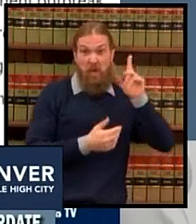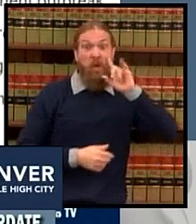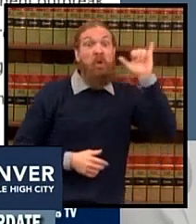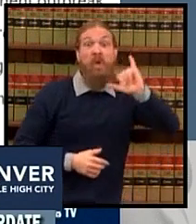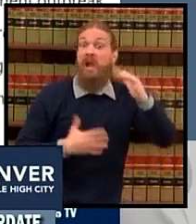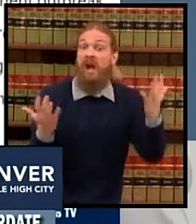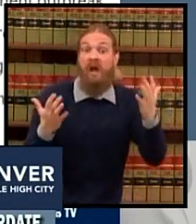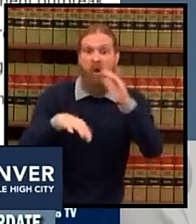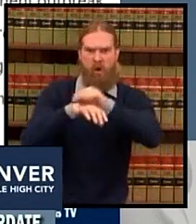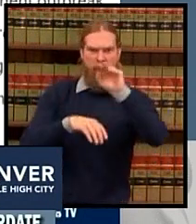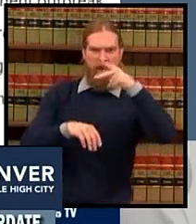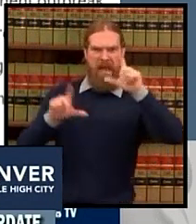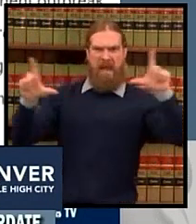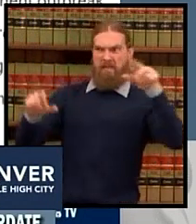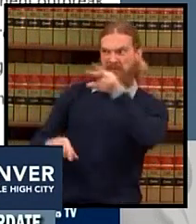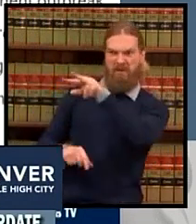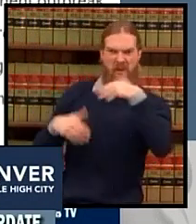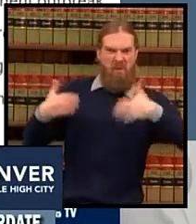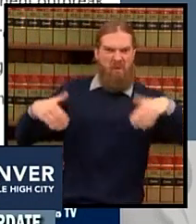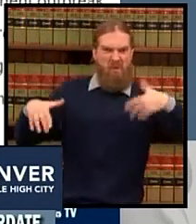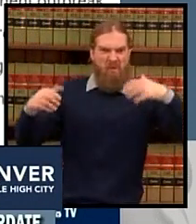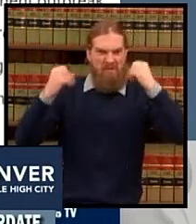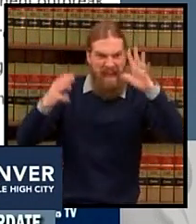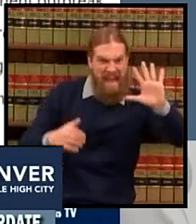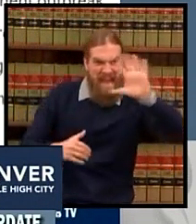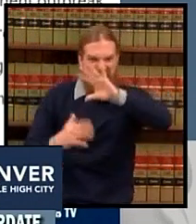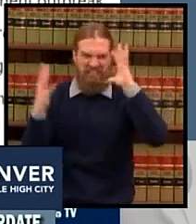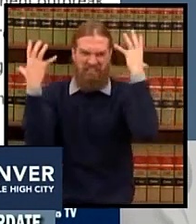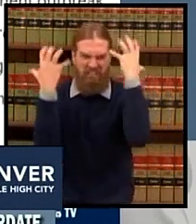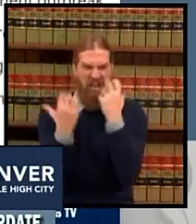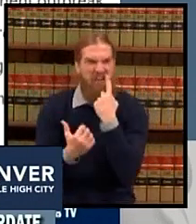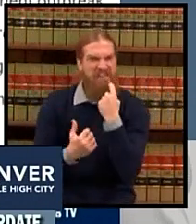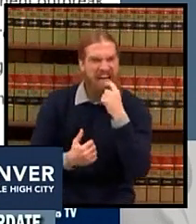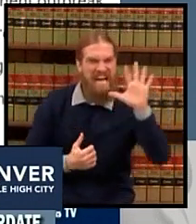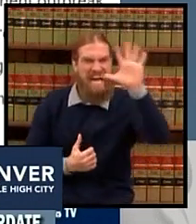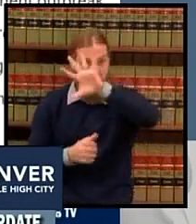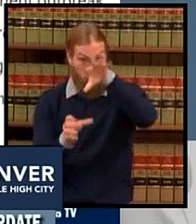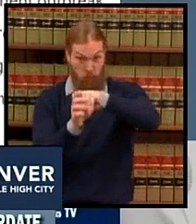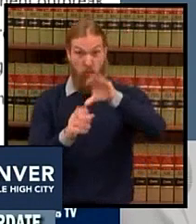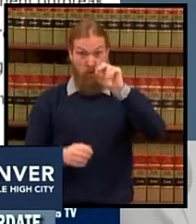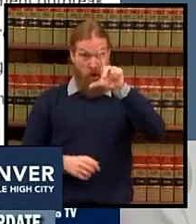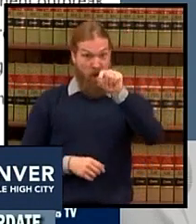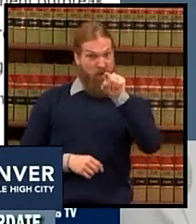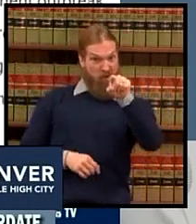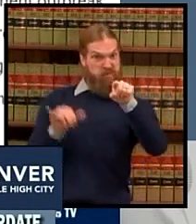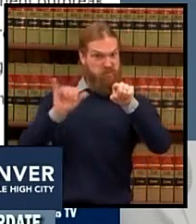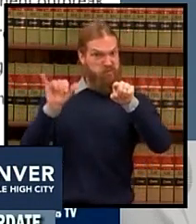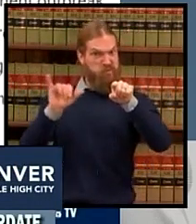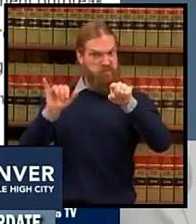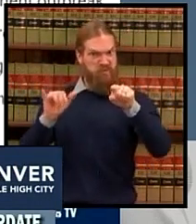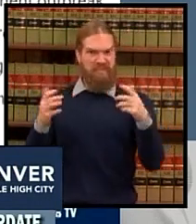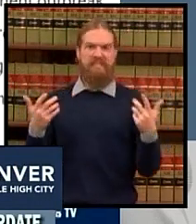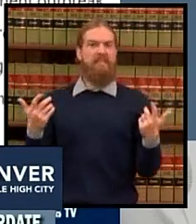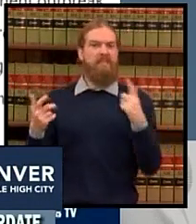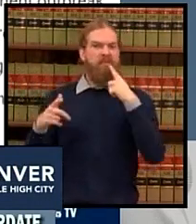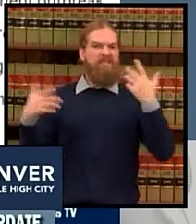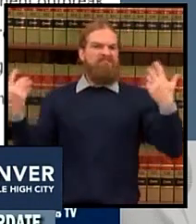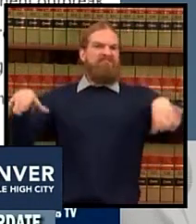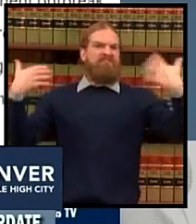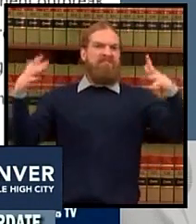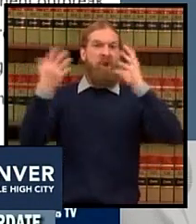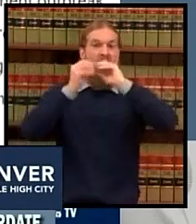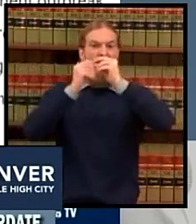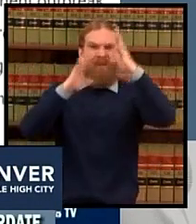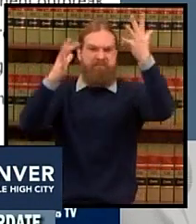very dark red, including the state of Colorado and here in Denver. The pandemic was out of control. Now we're seeing states